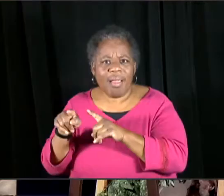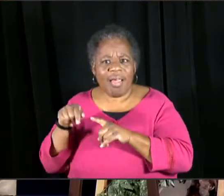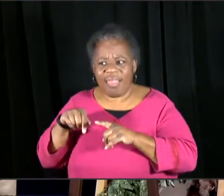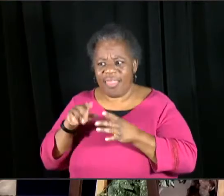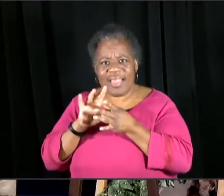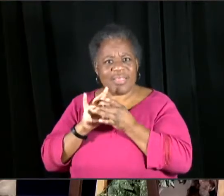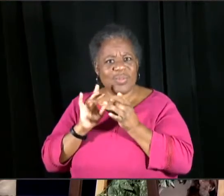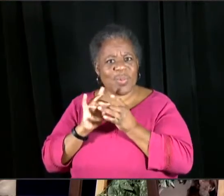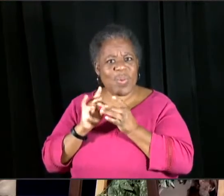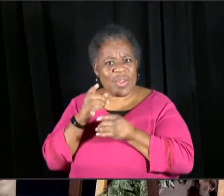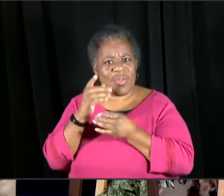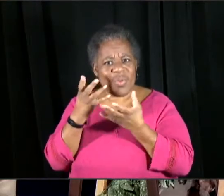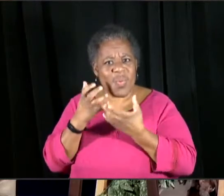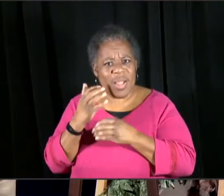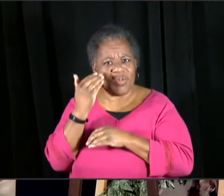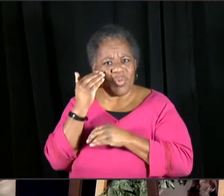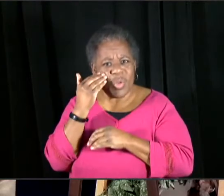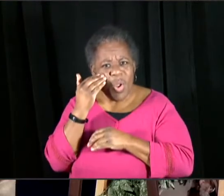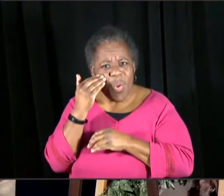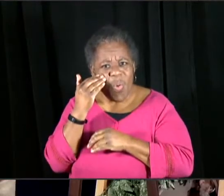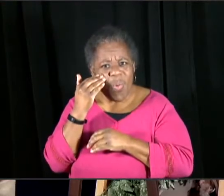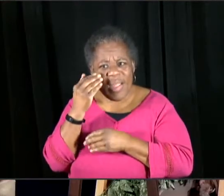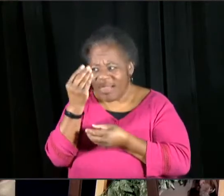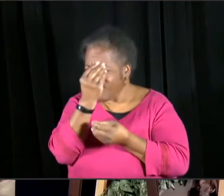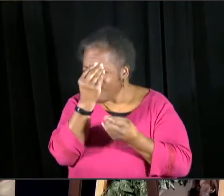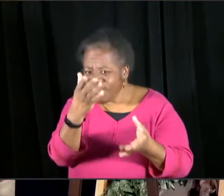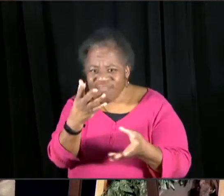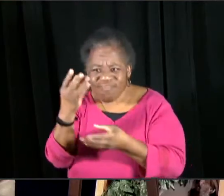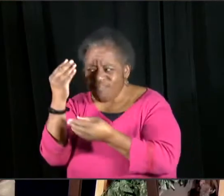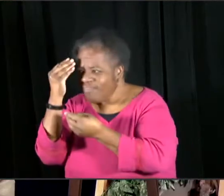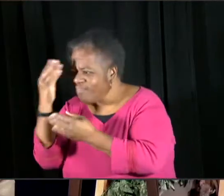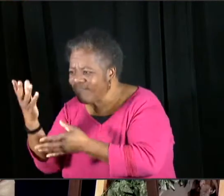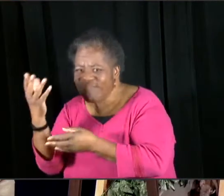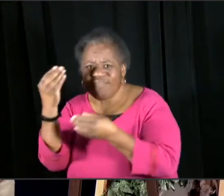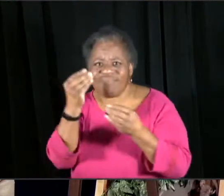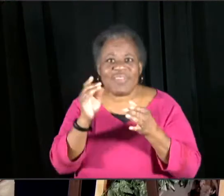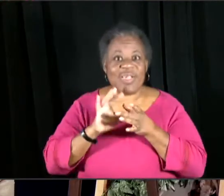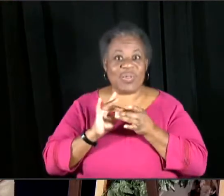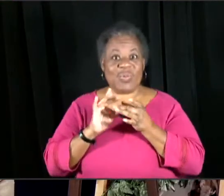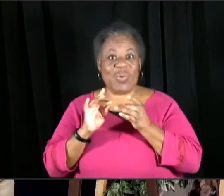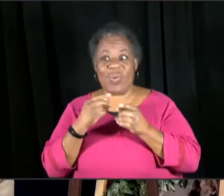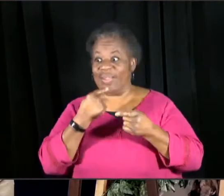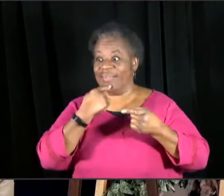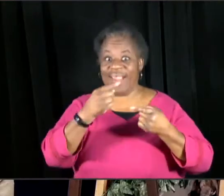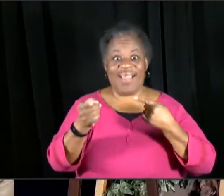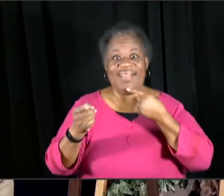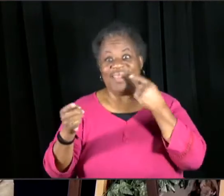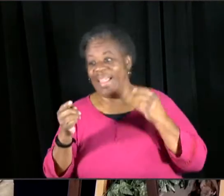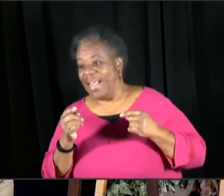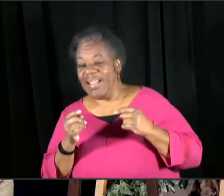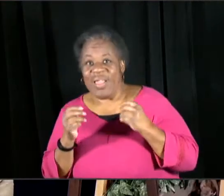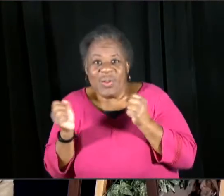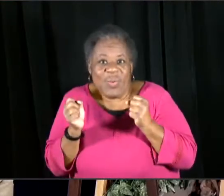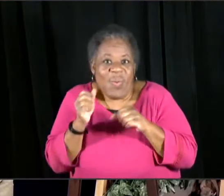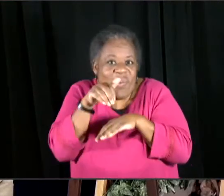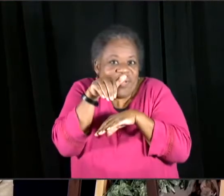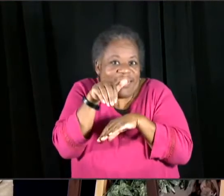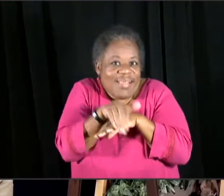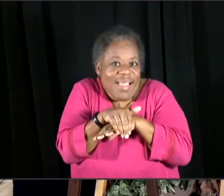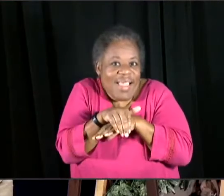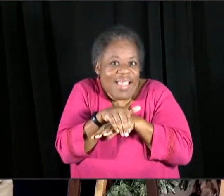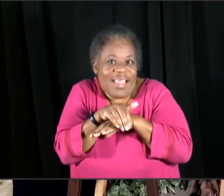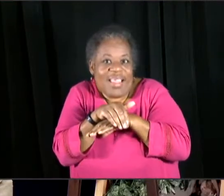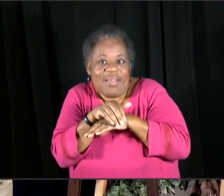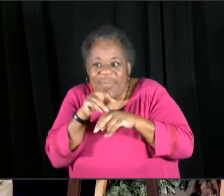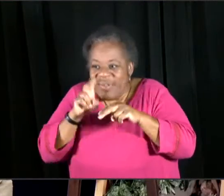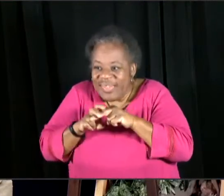you'd want to know and share? Isn't this a story you'd want to tell on a winter night around a campfire,